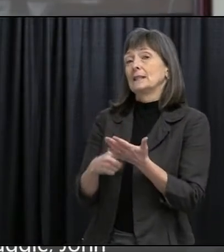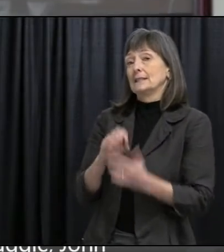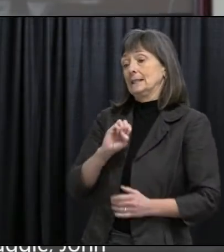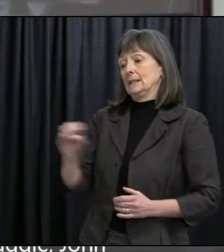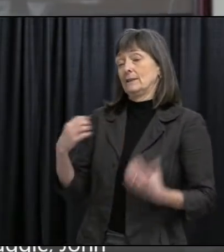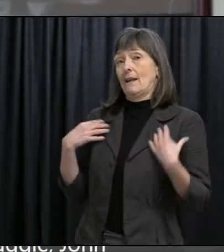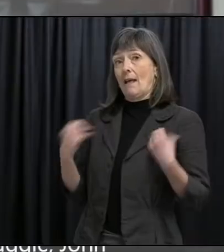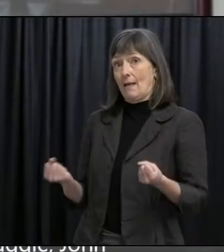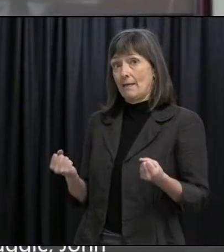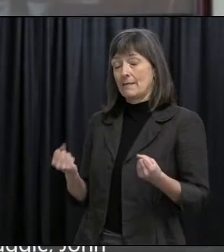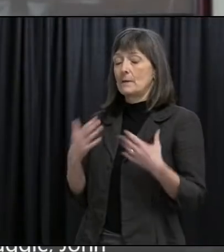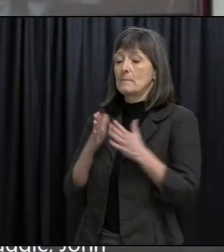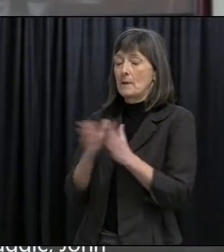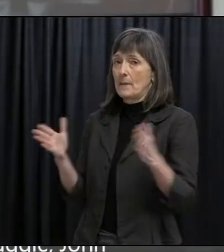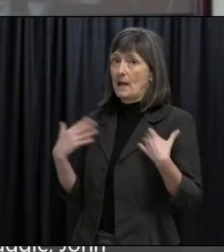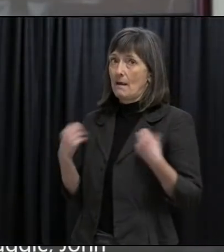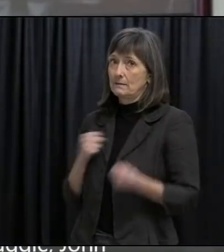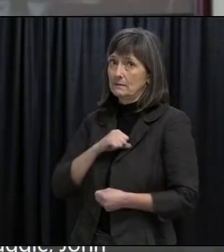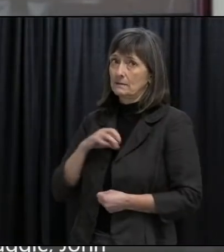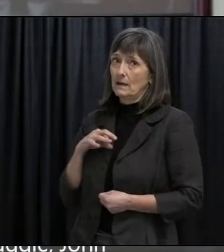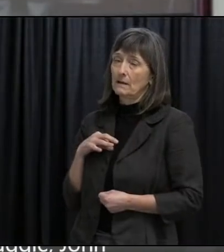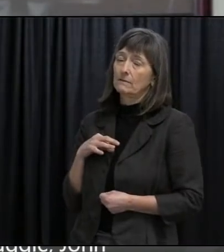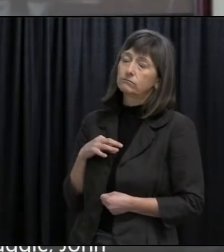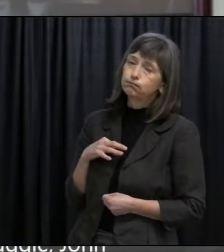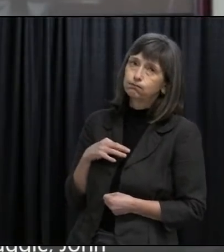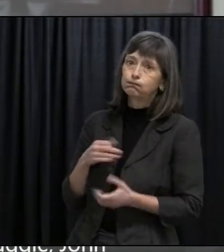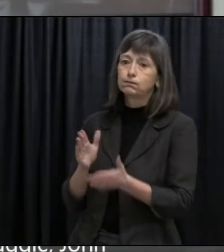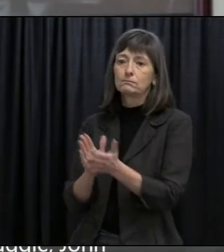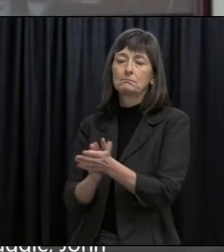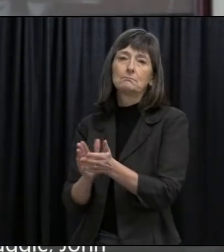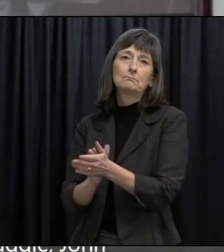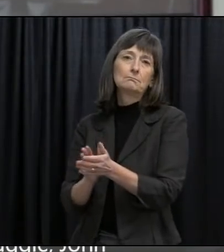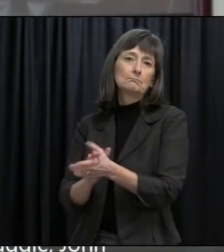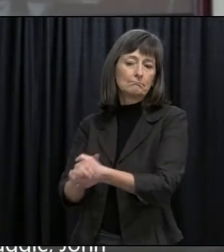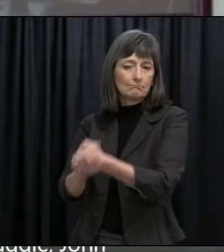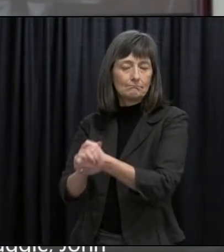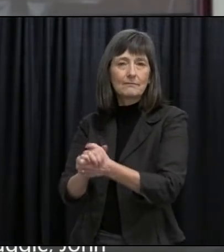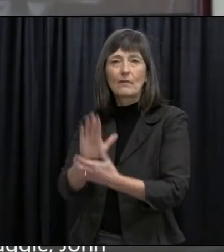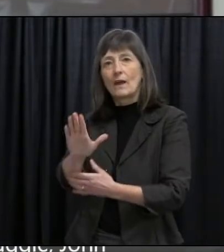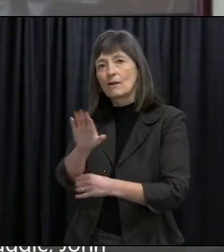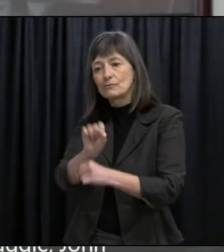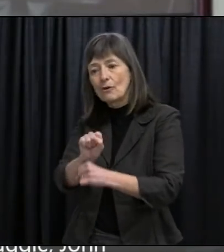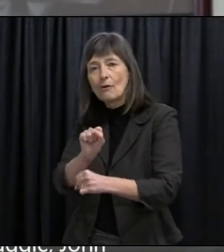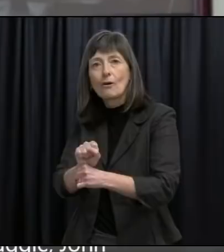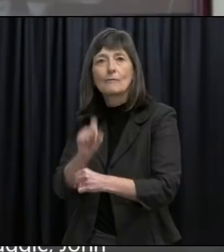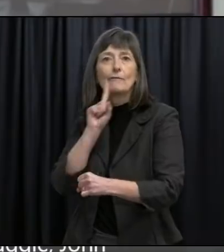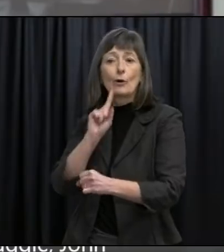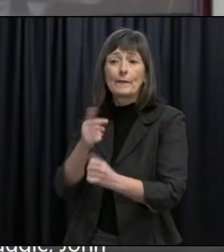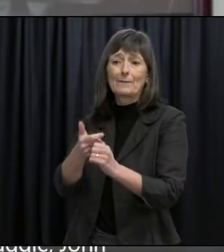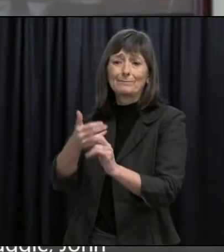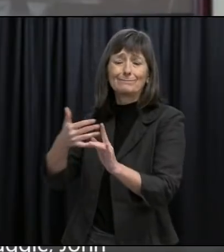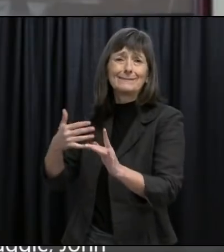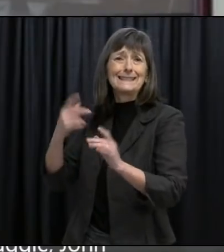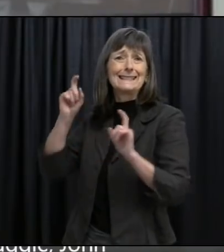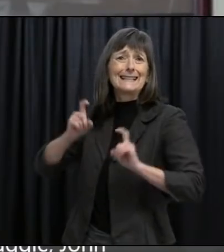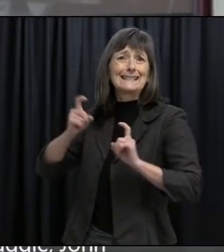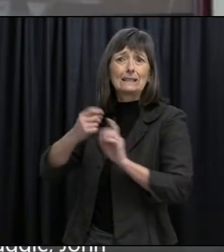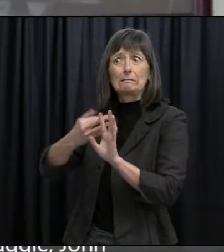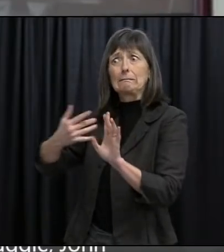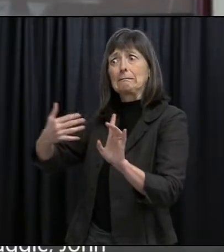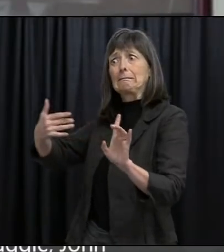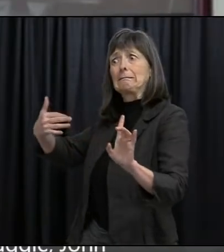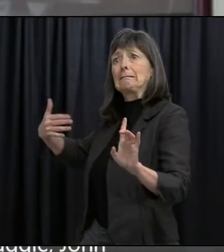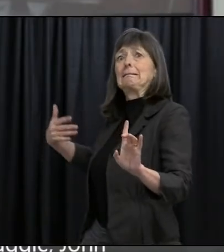public health and staff in general, who've done an absolutely amazing job of beating down a backlog for testing that was several